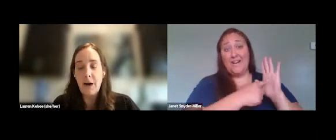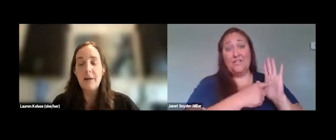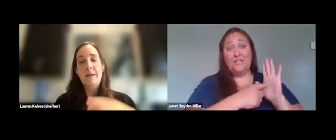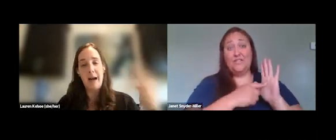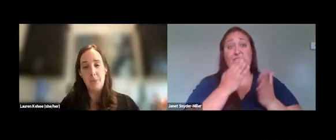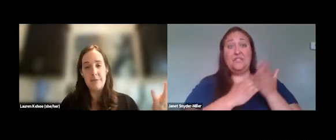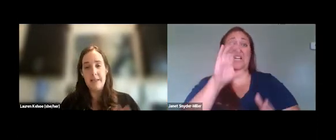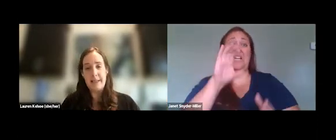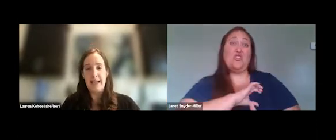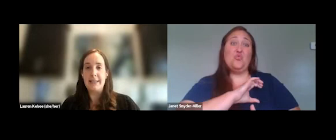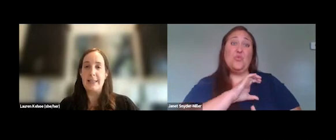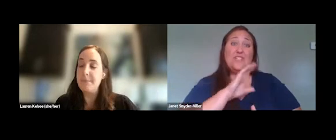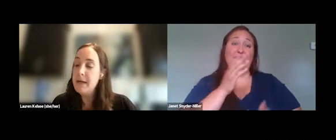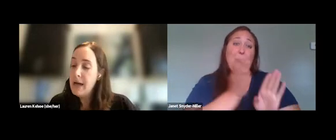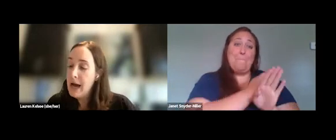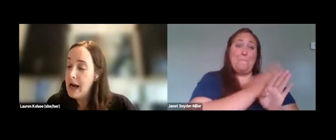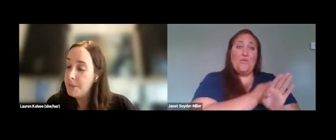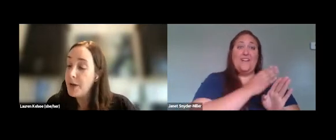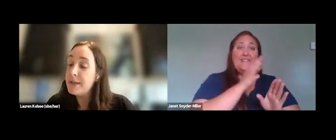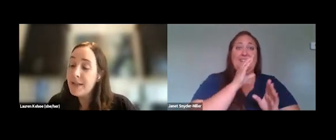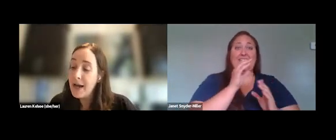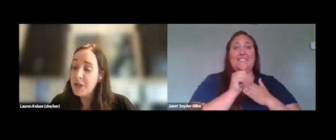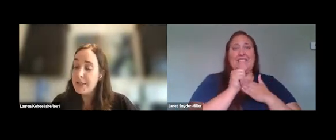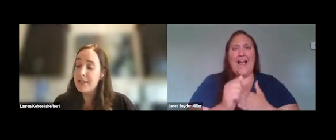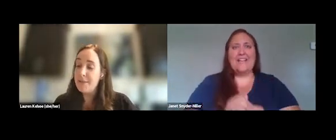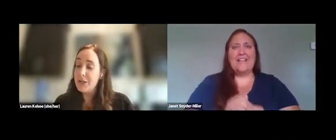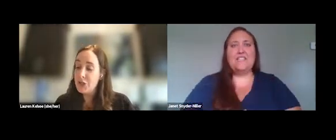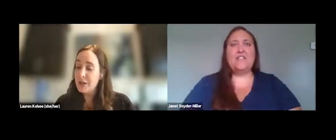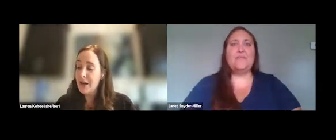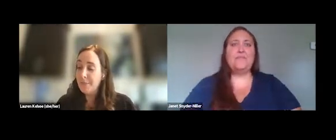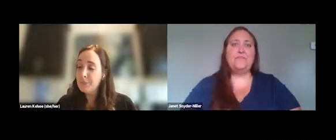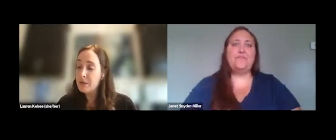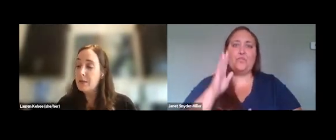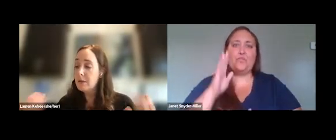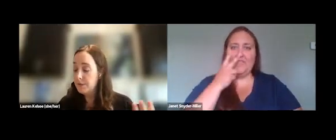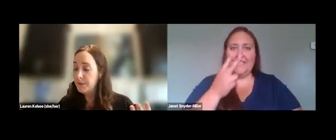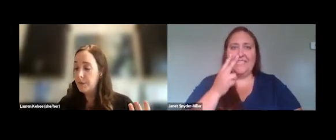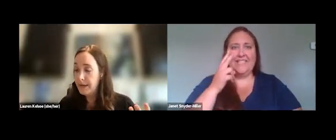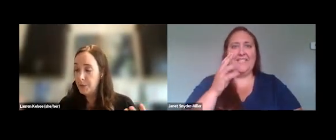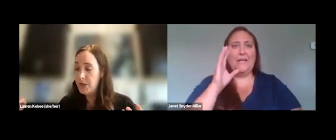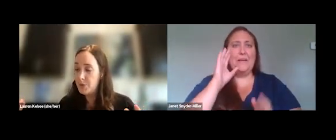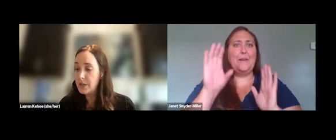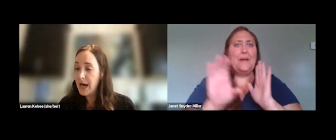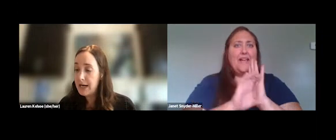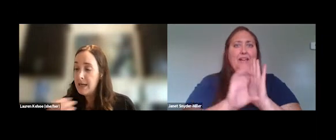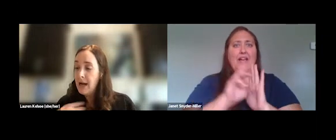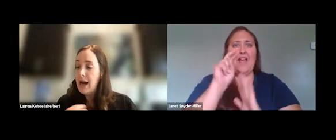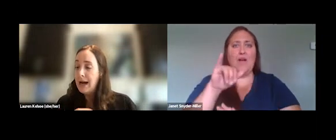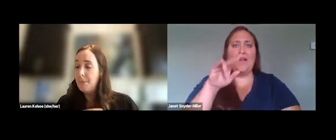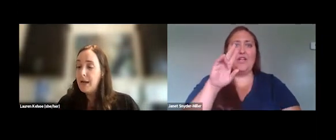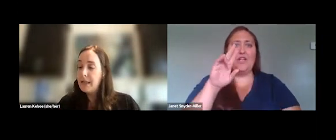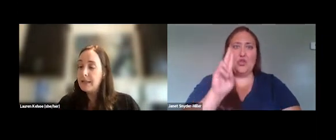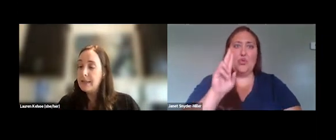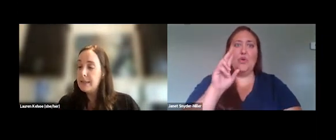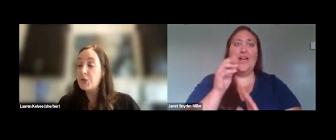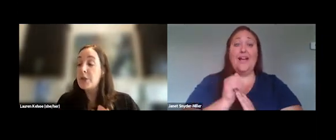of our previous guide system. So on the slide, you're going to see an image of an NYU guide,